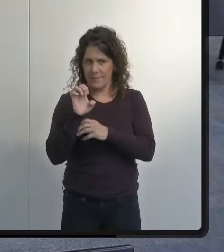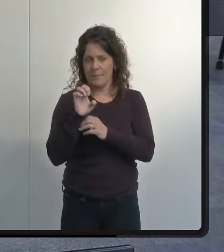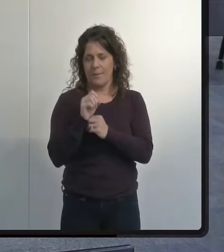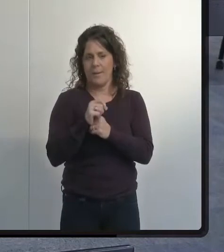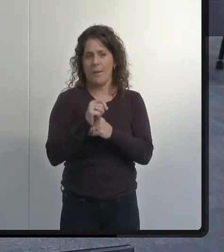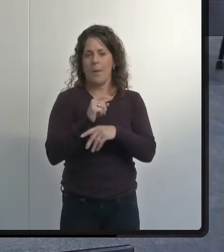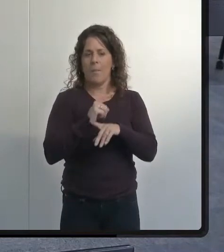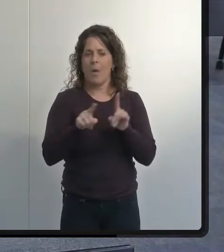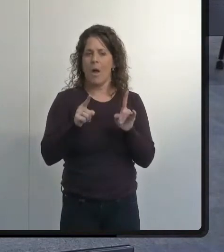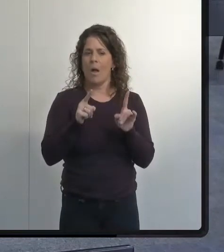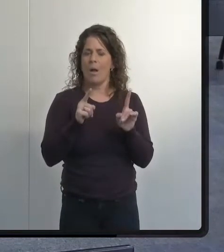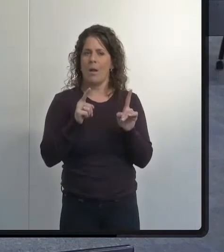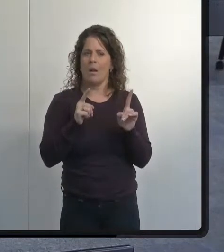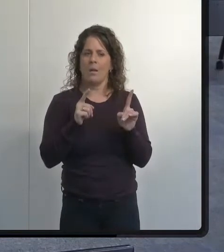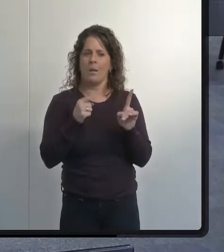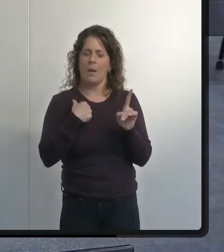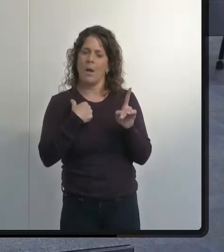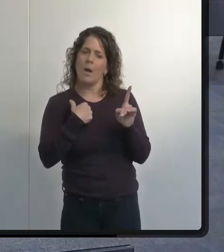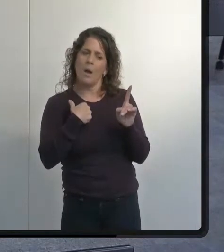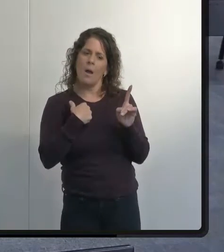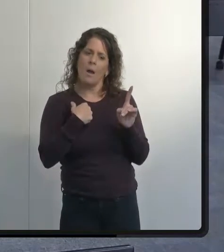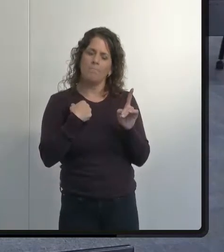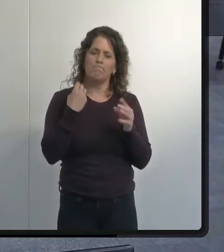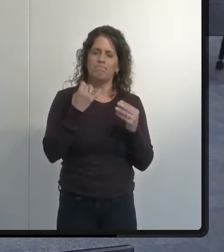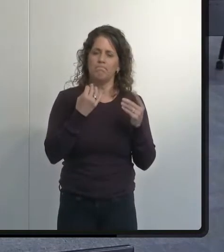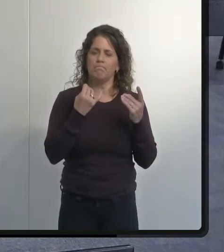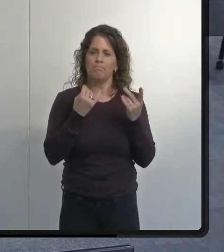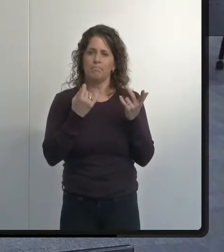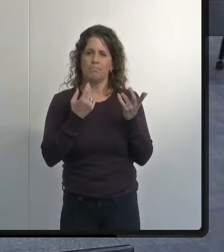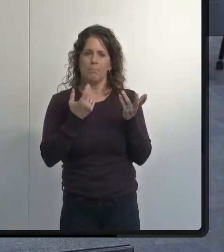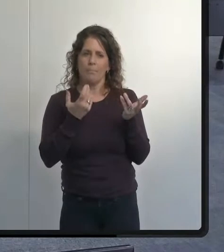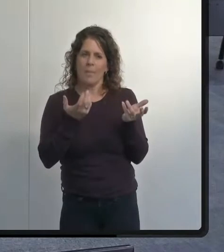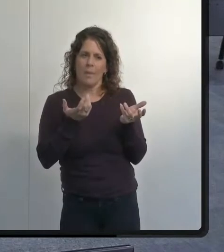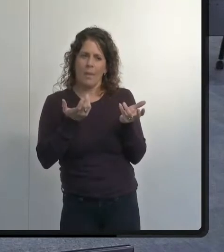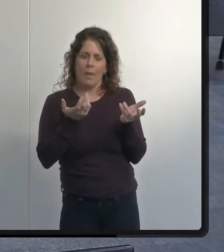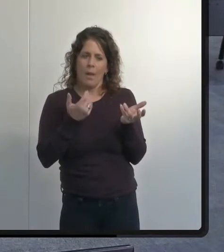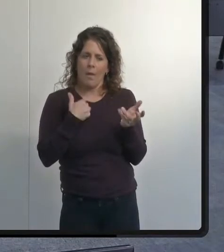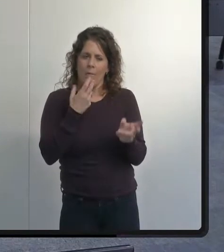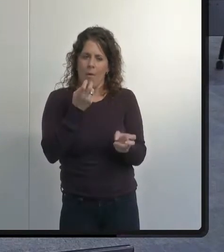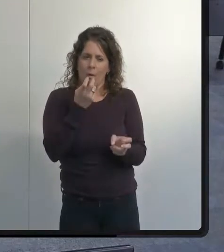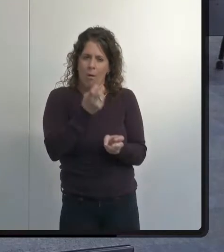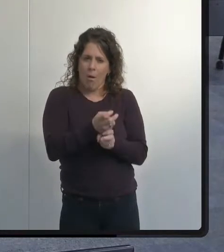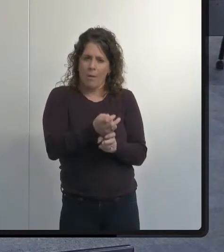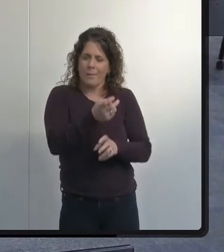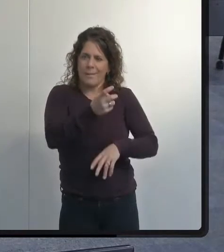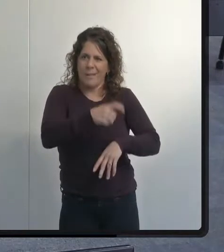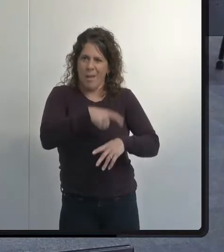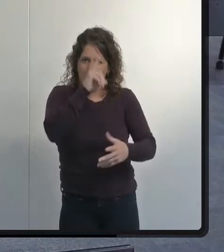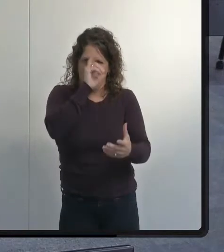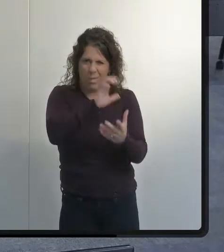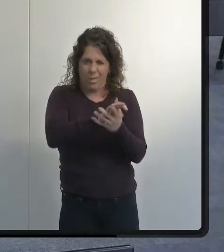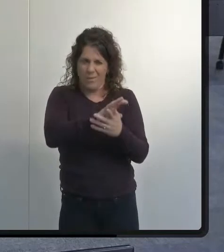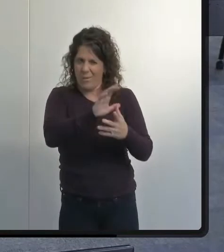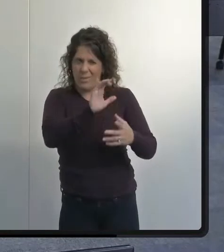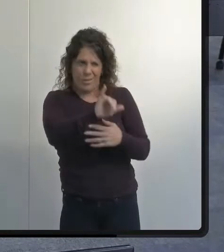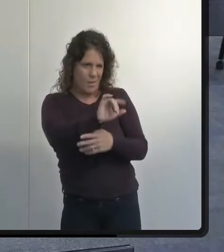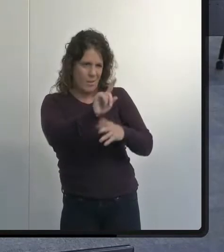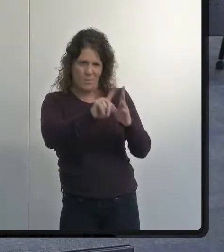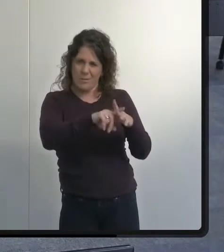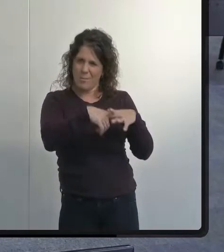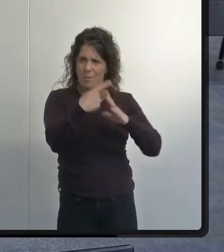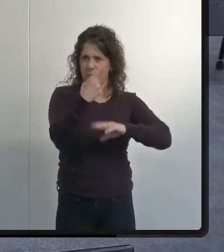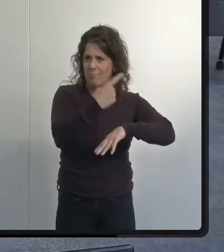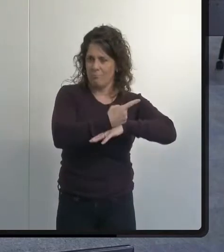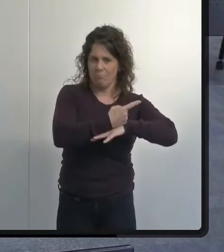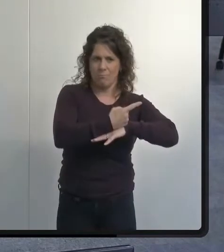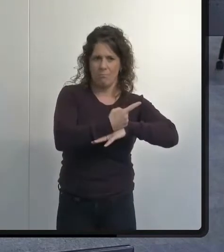I just am having a hard time really thinking that that is the actual start date. And if,